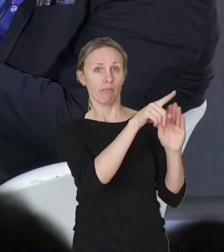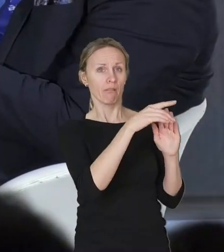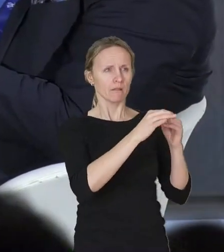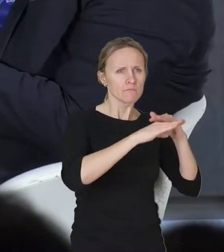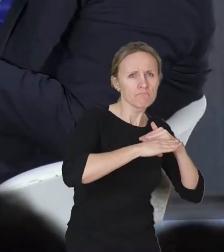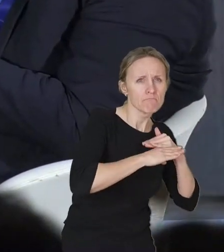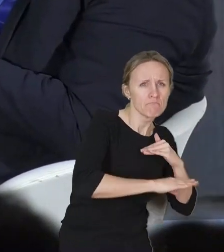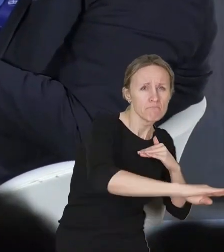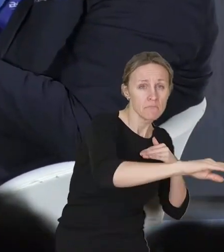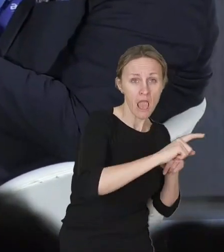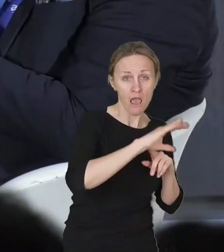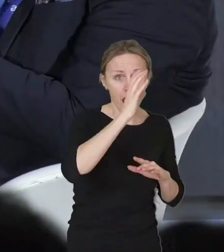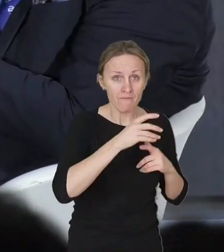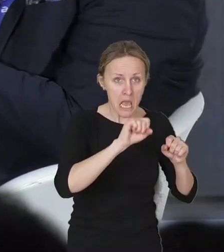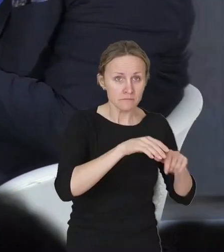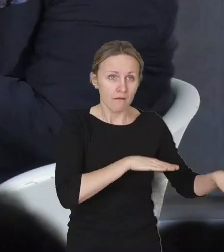in the